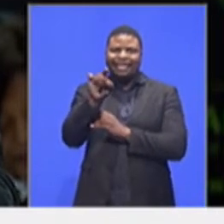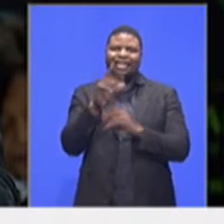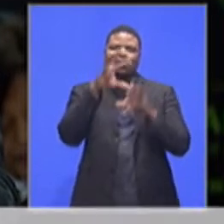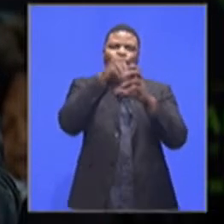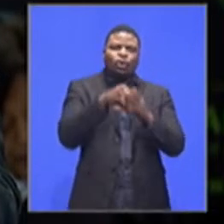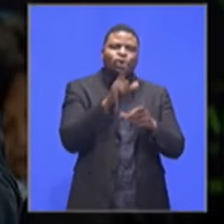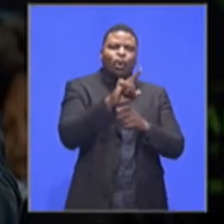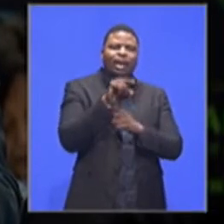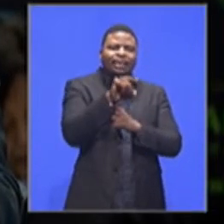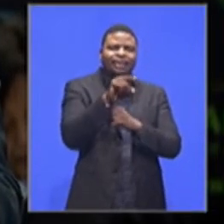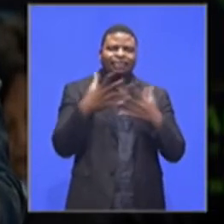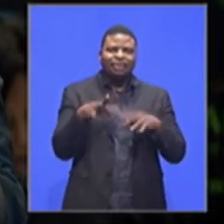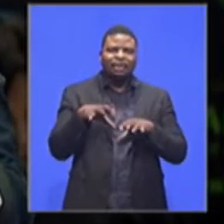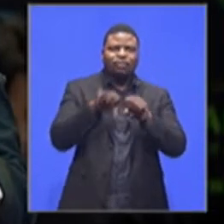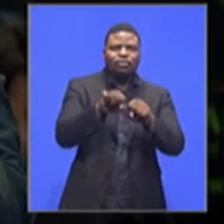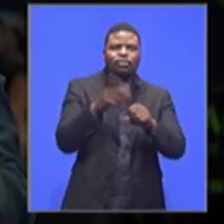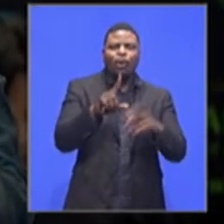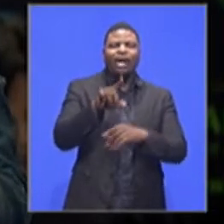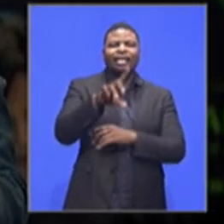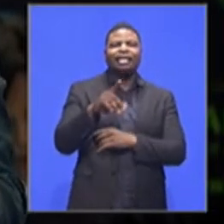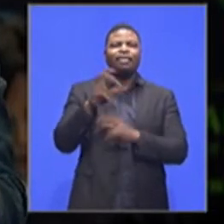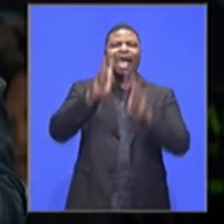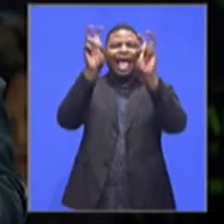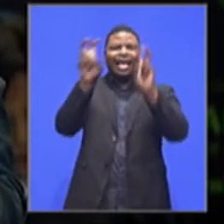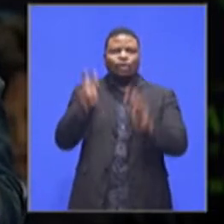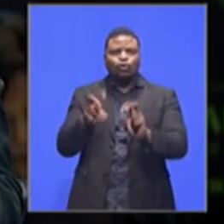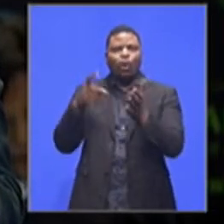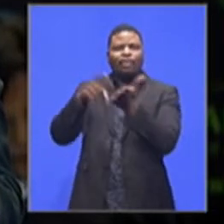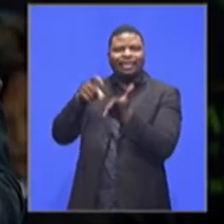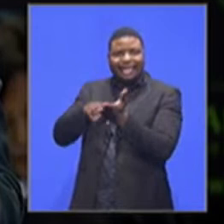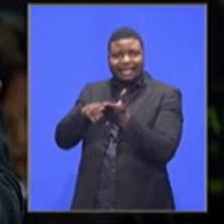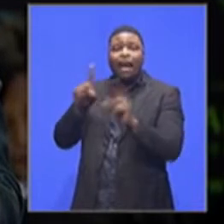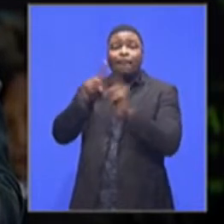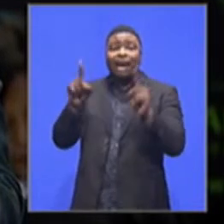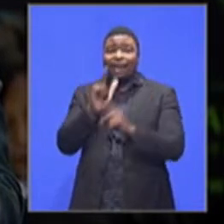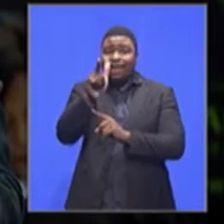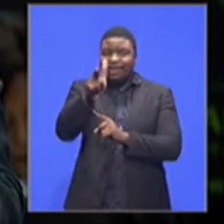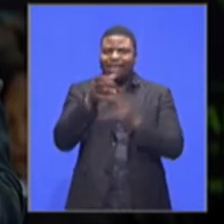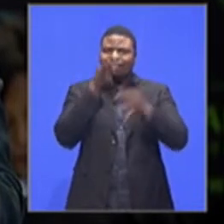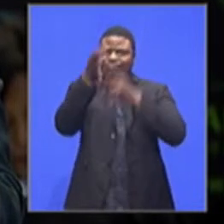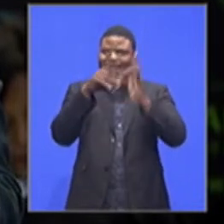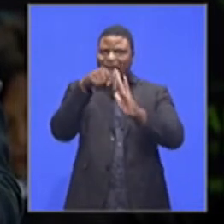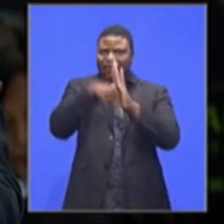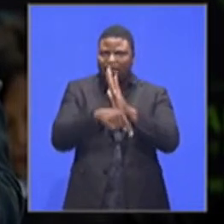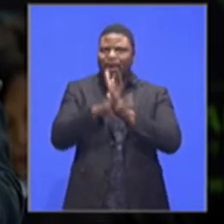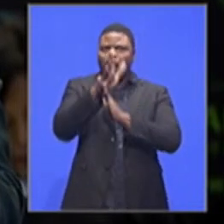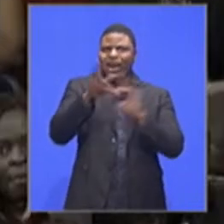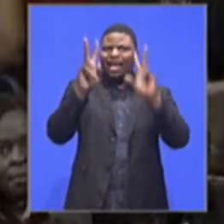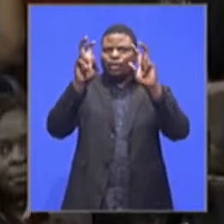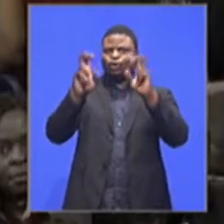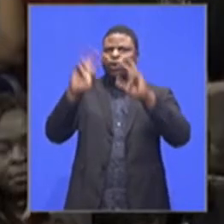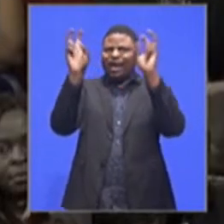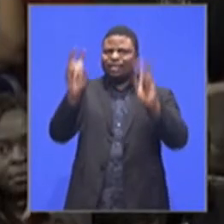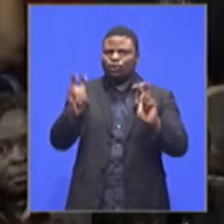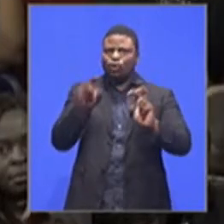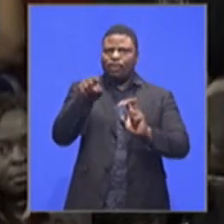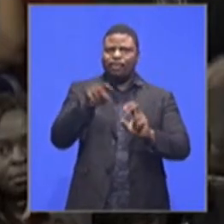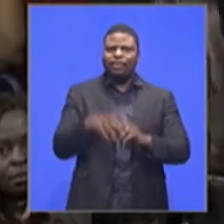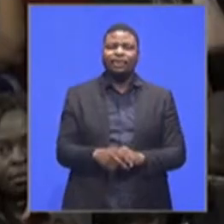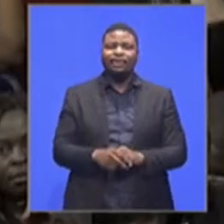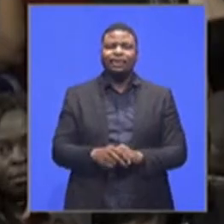of Eskom debt, which I will elaborate on later. Mainly due to the Eskom debt